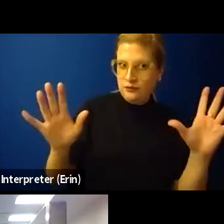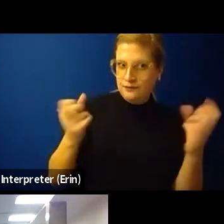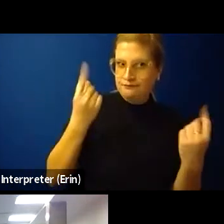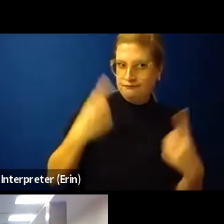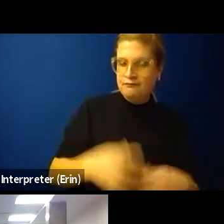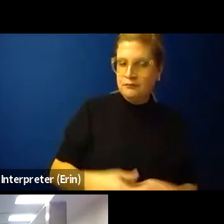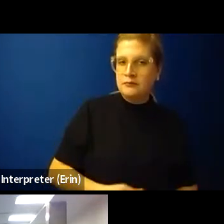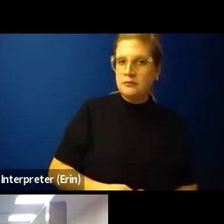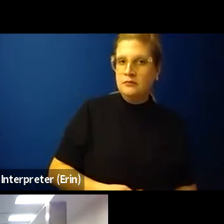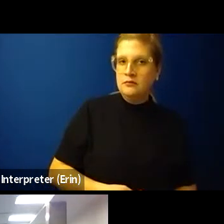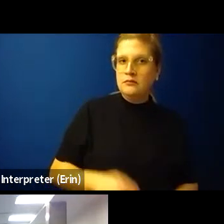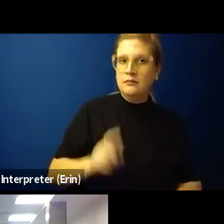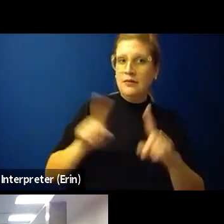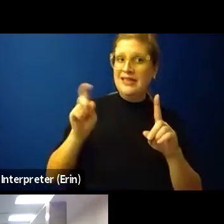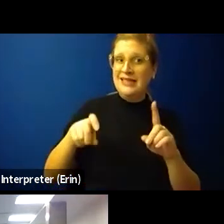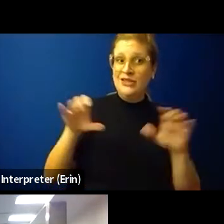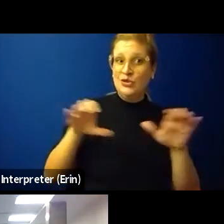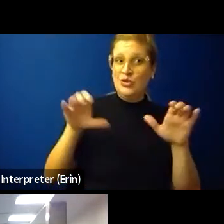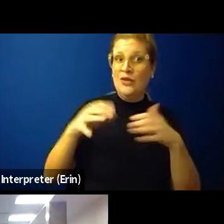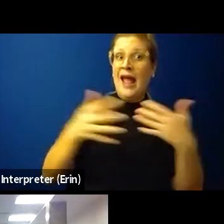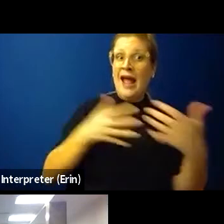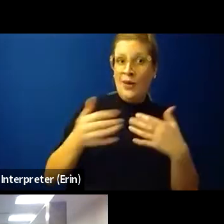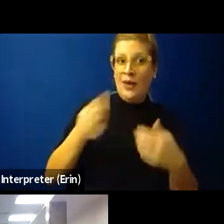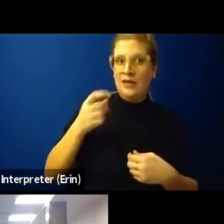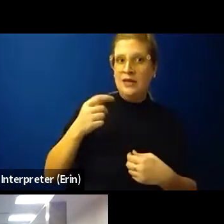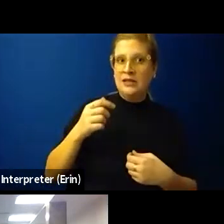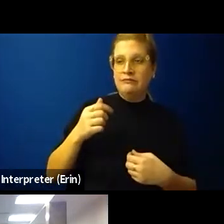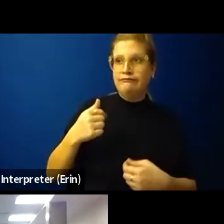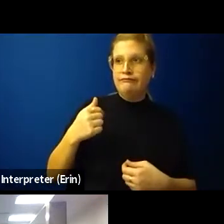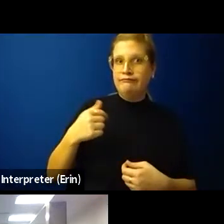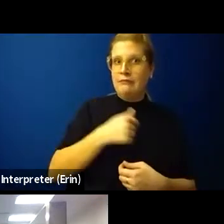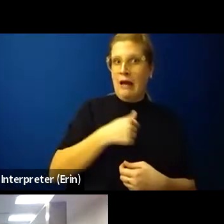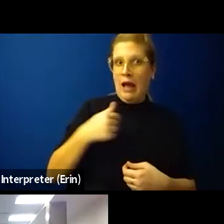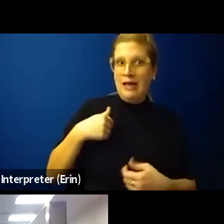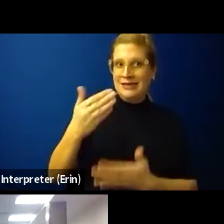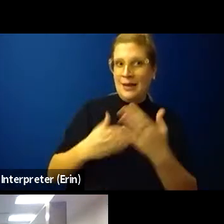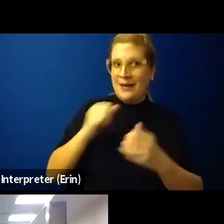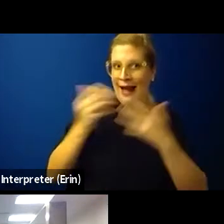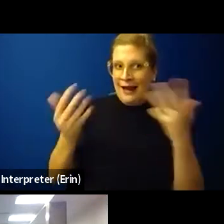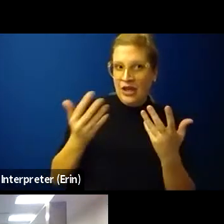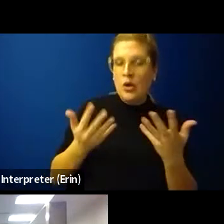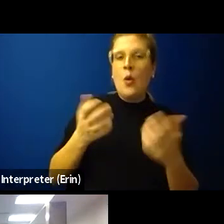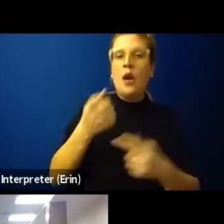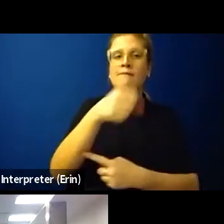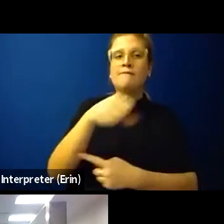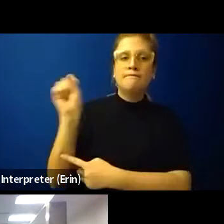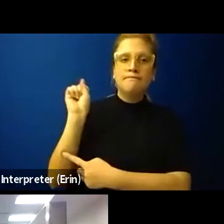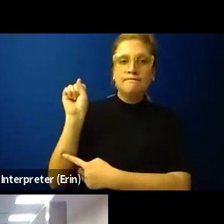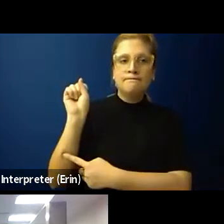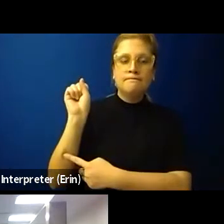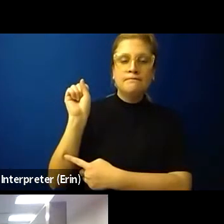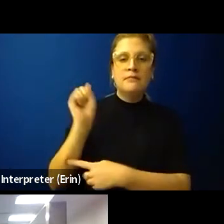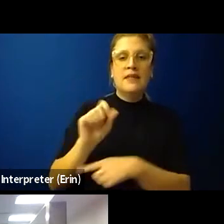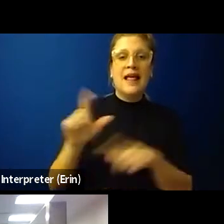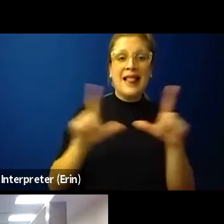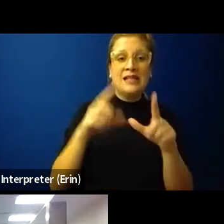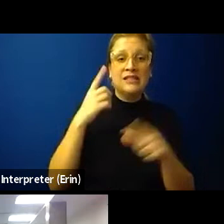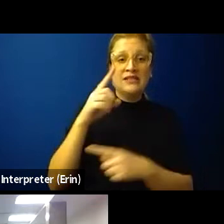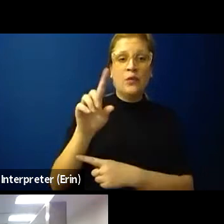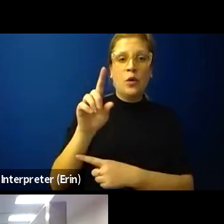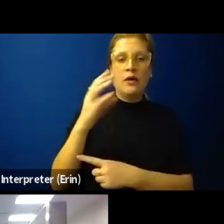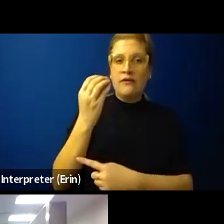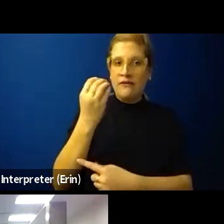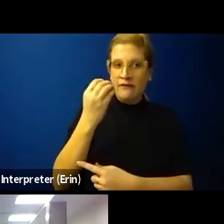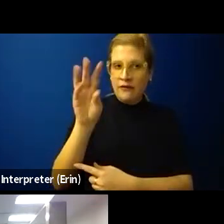because the rest of us won't be here, so you'll be there. Yeah. So the motion is to protest the ABRA license for Food 7, giving